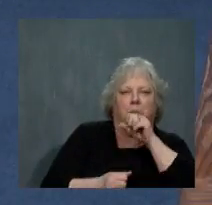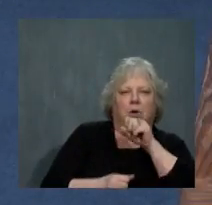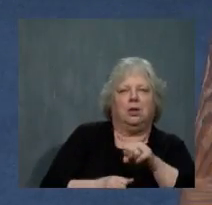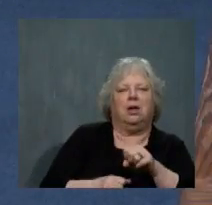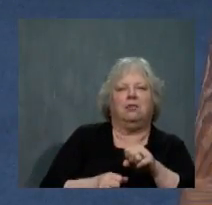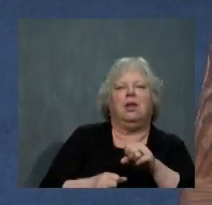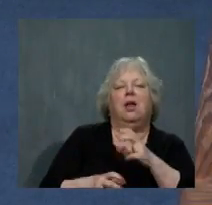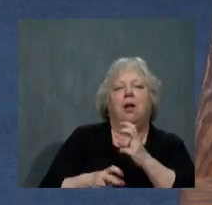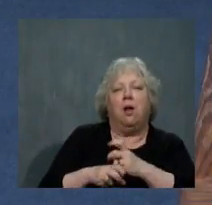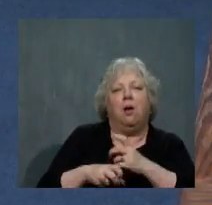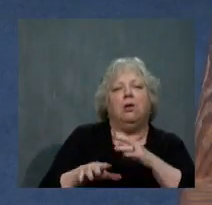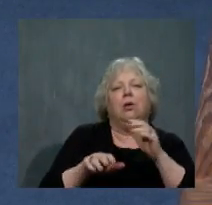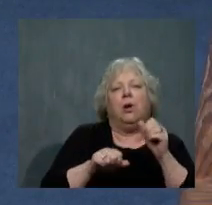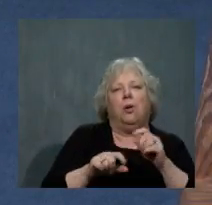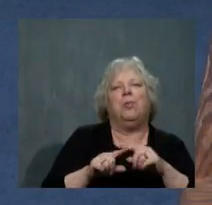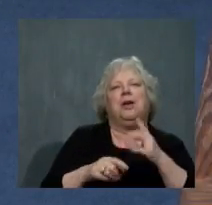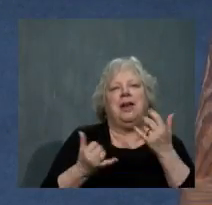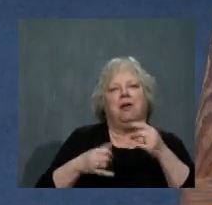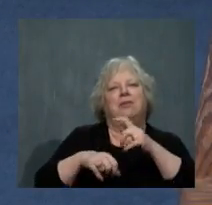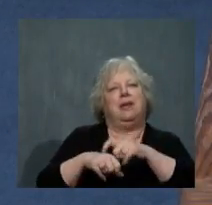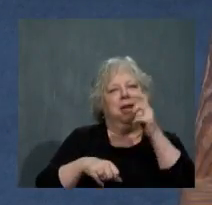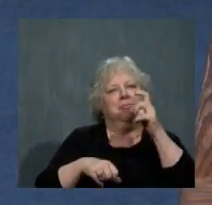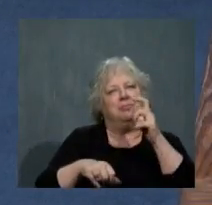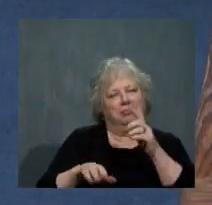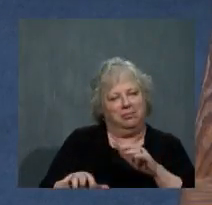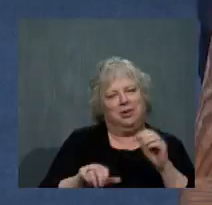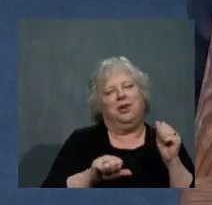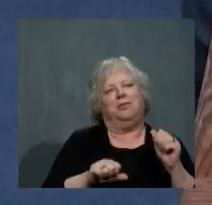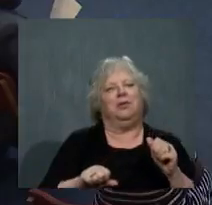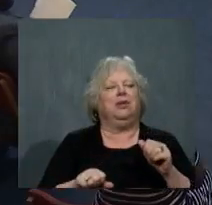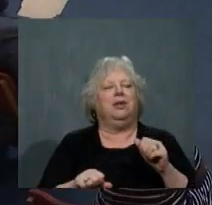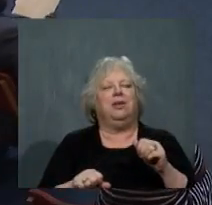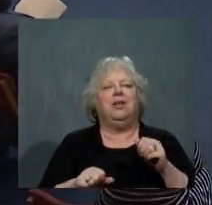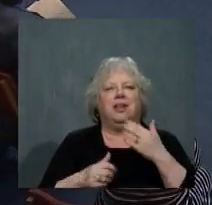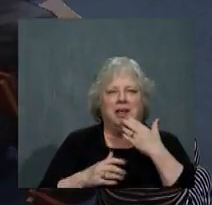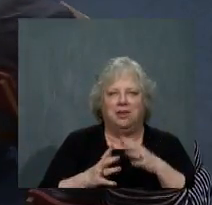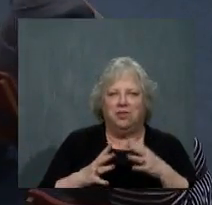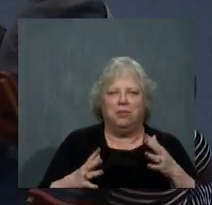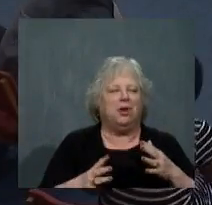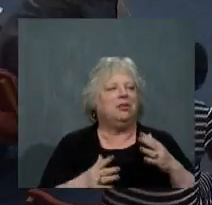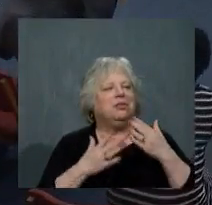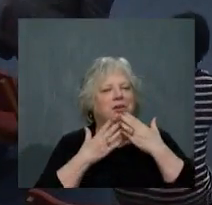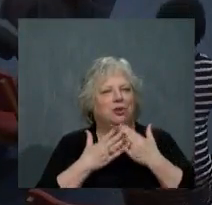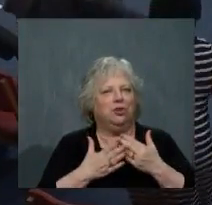it was time to go. Yeah. So thank you very much. Good luck, Lieutenant. Thank you.